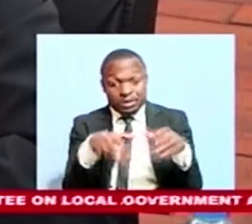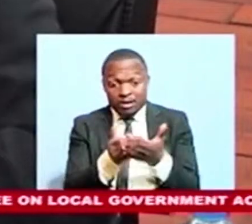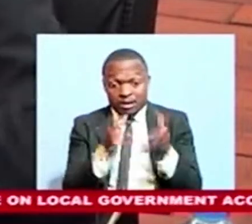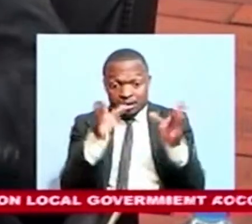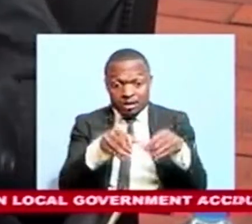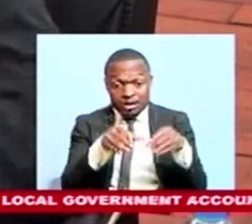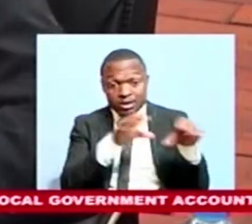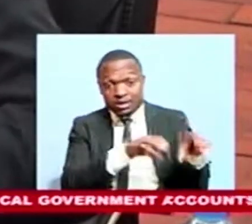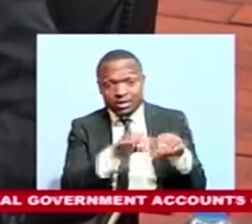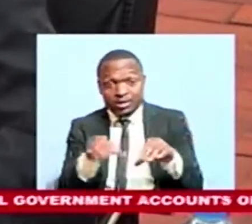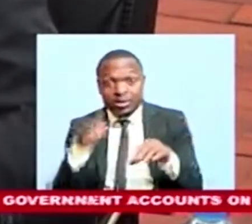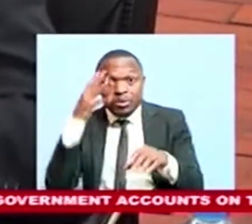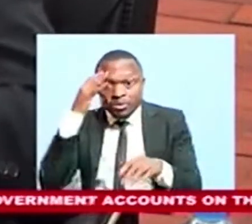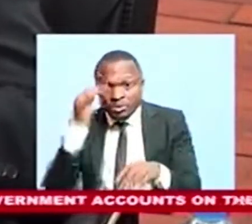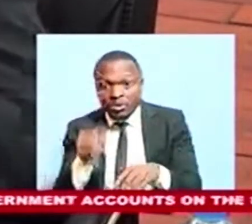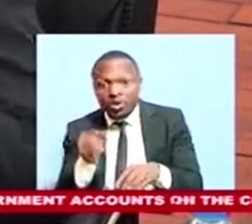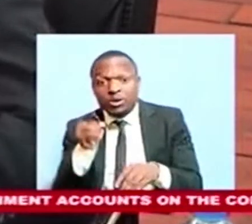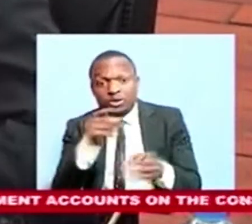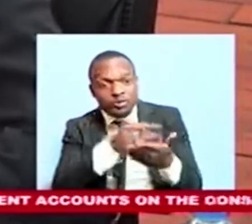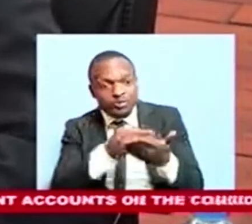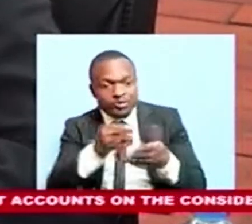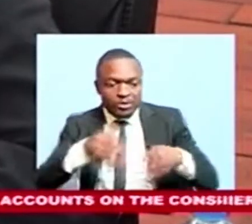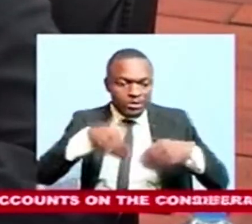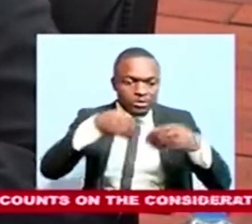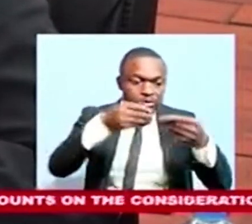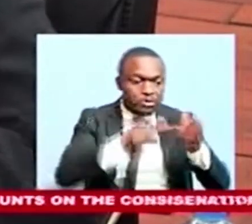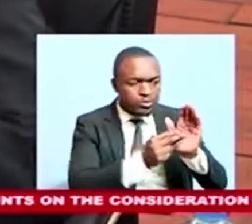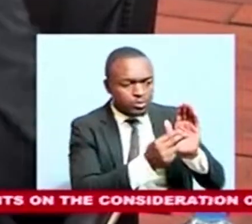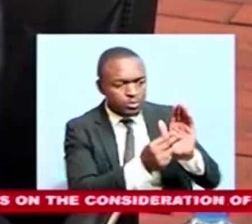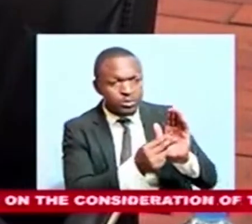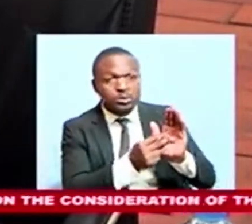doing, why didn't you show the auditors to say, no,